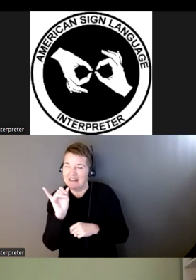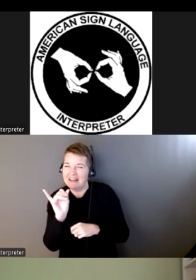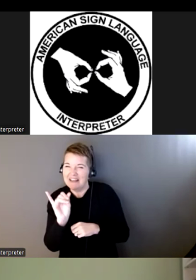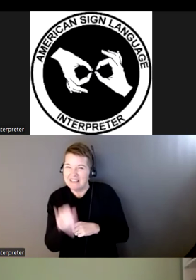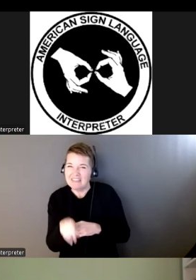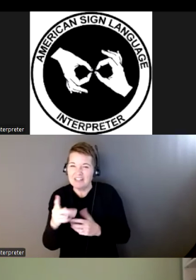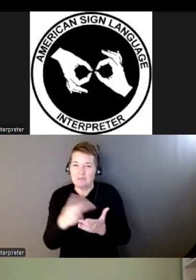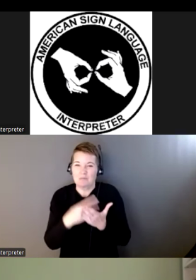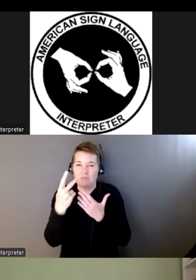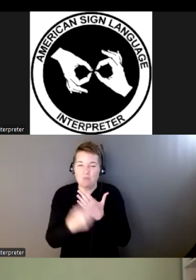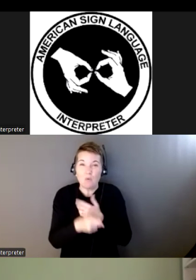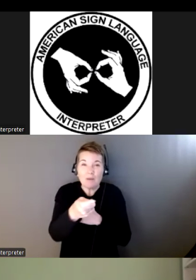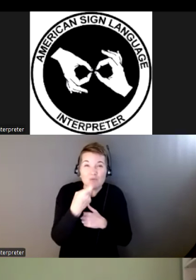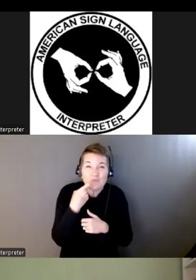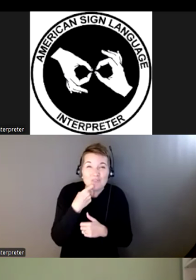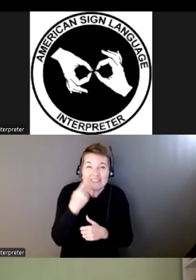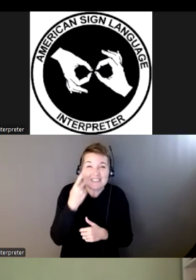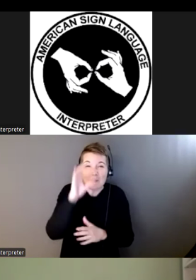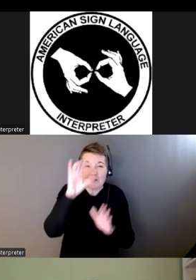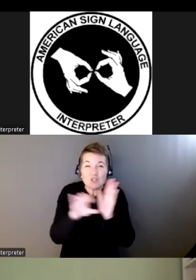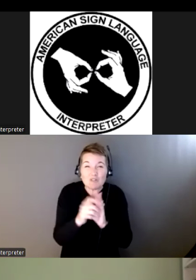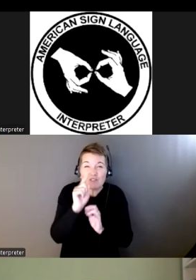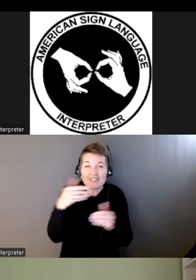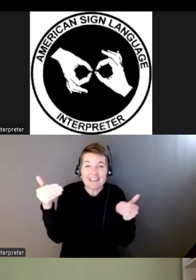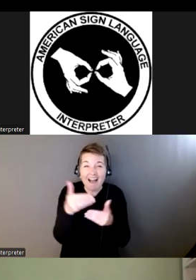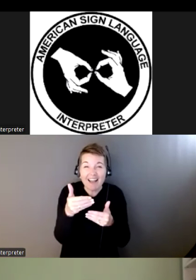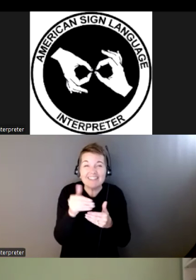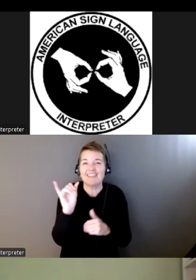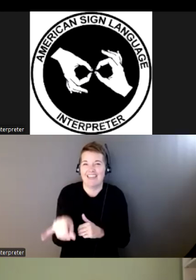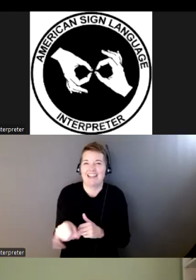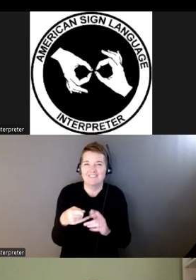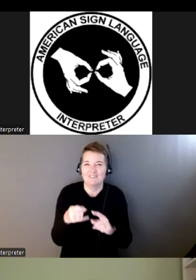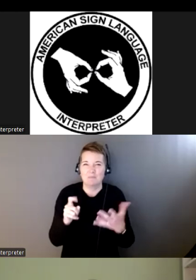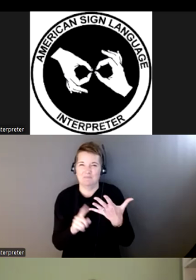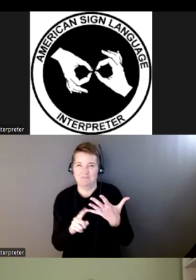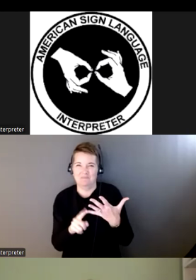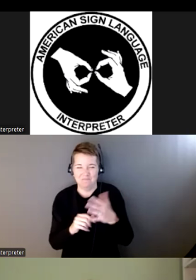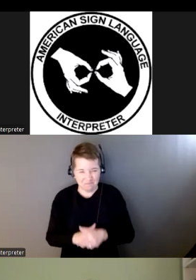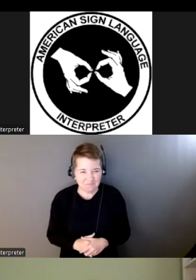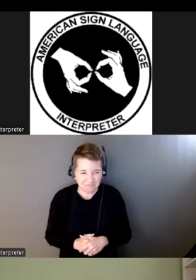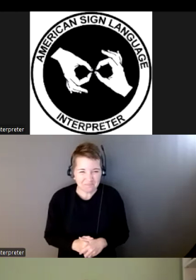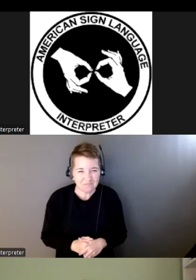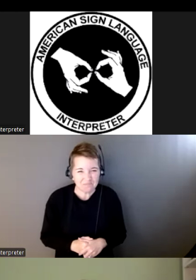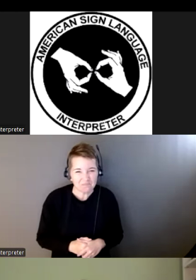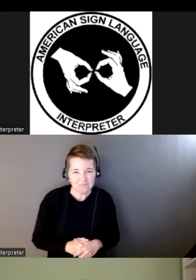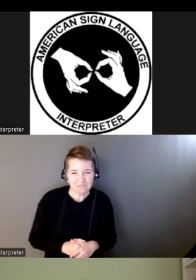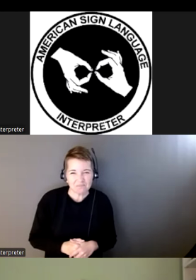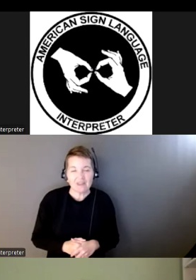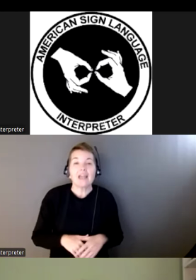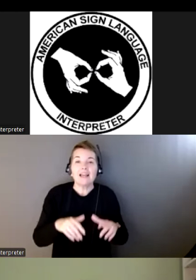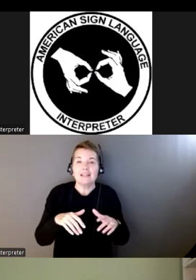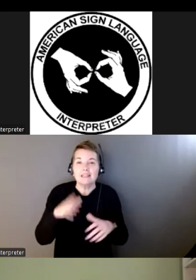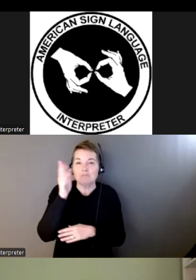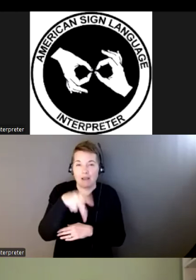that you saw a picture of on the very first slide of this deck. And I will share that deck, of course, with you, and you'll see